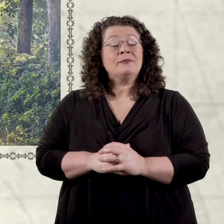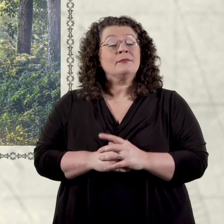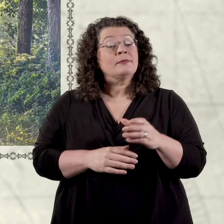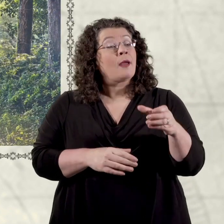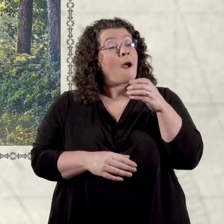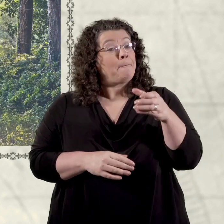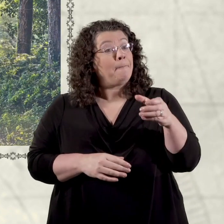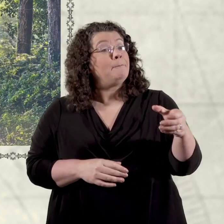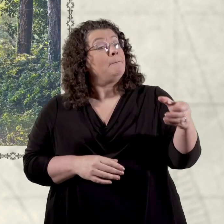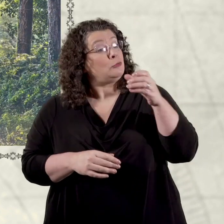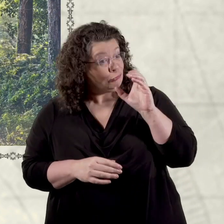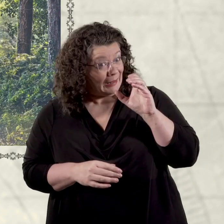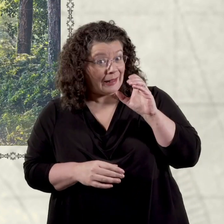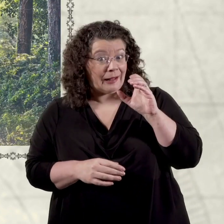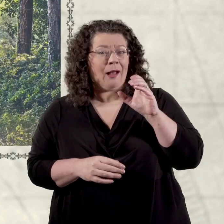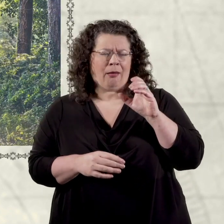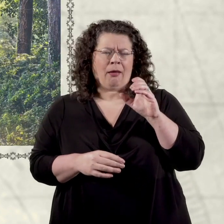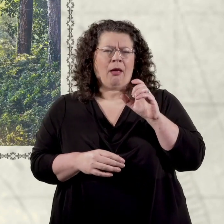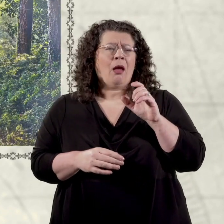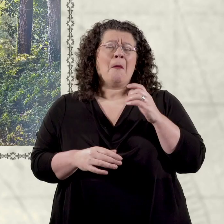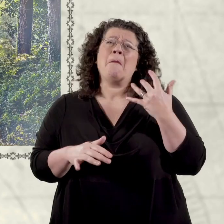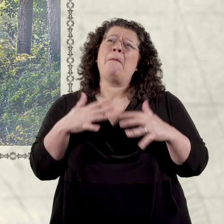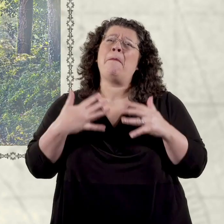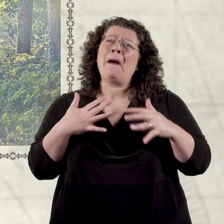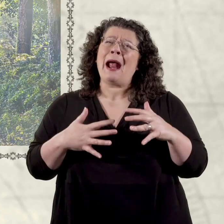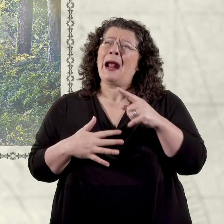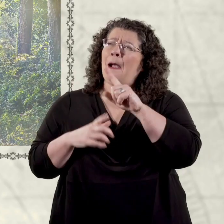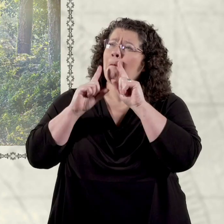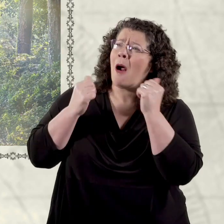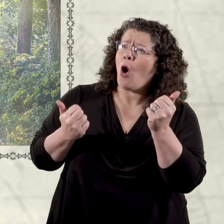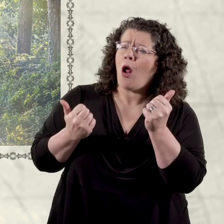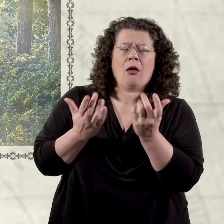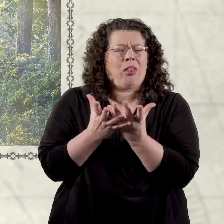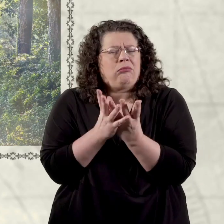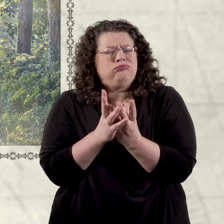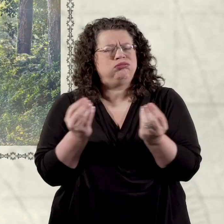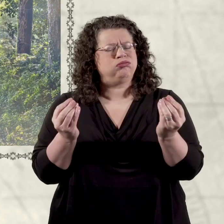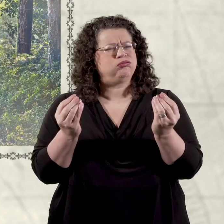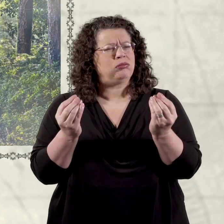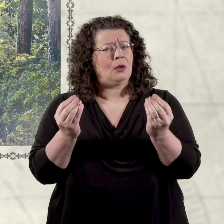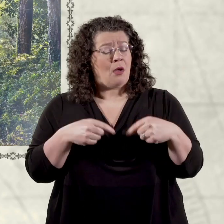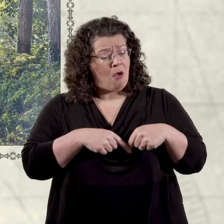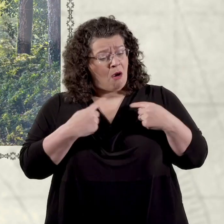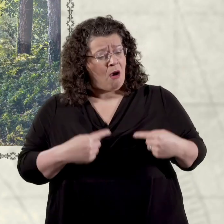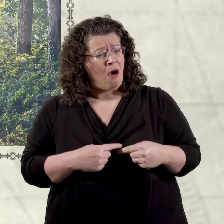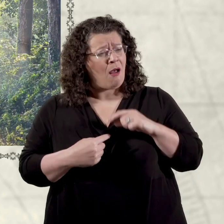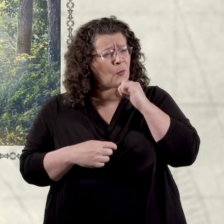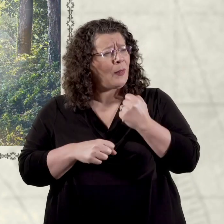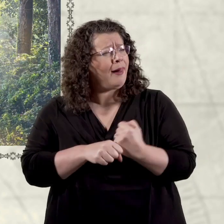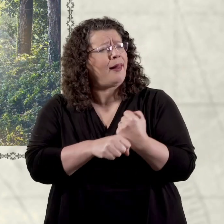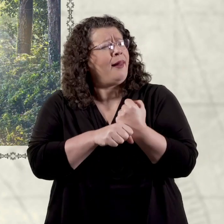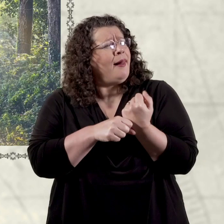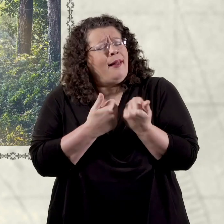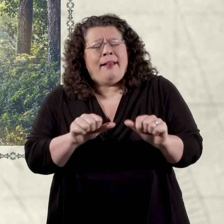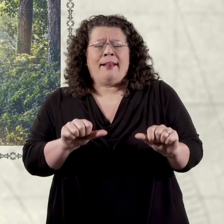Drink from this cup so that your pain for Maelon goes away and your heart can start to mend.